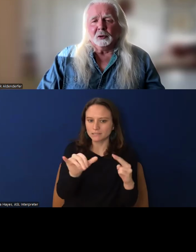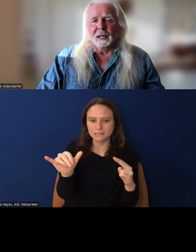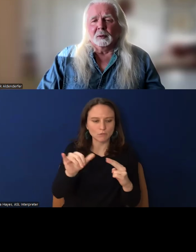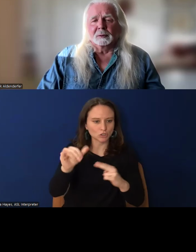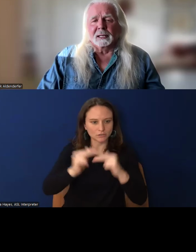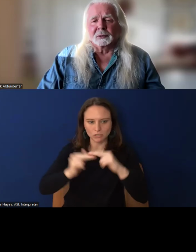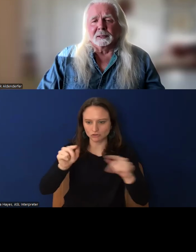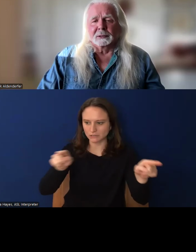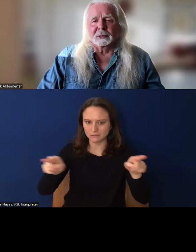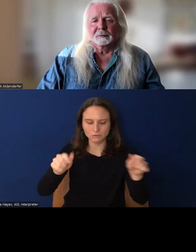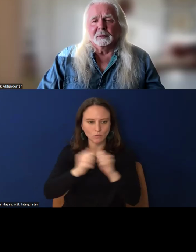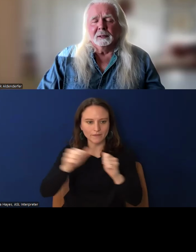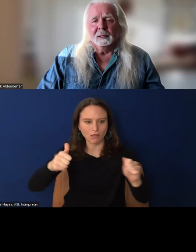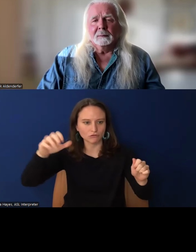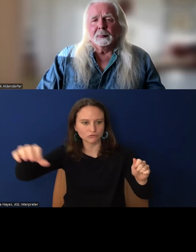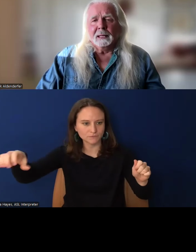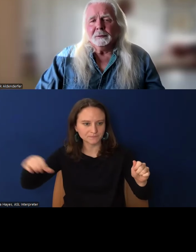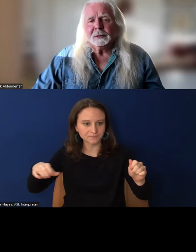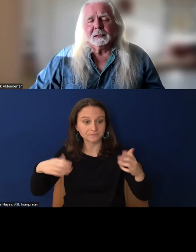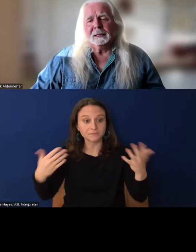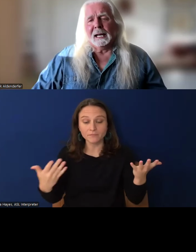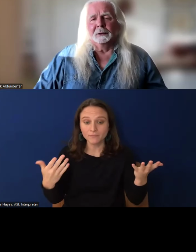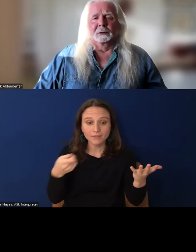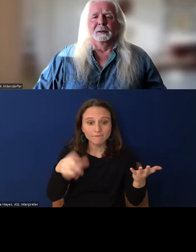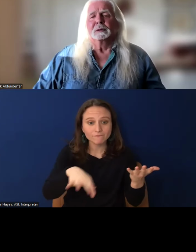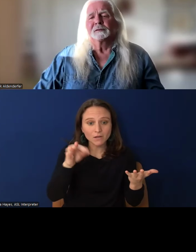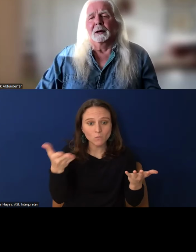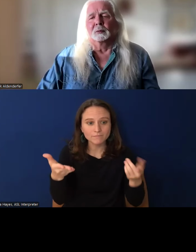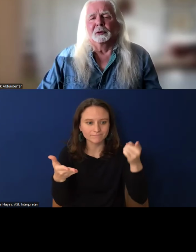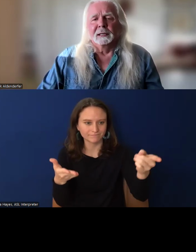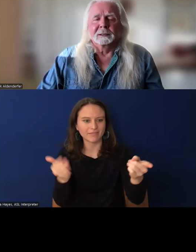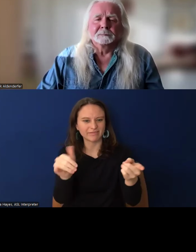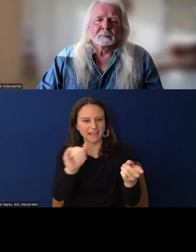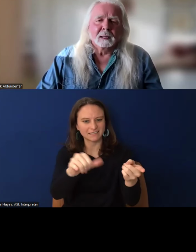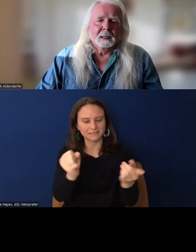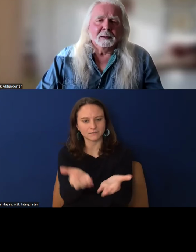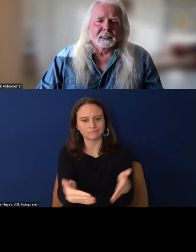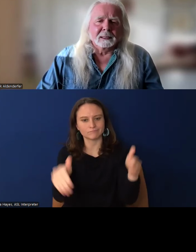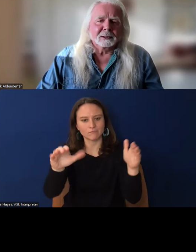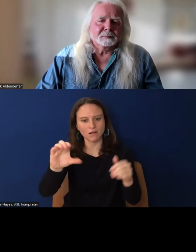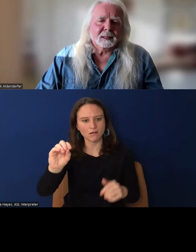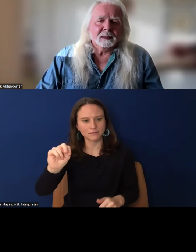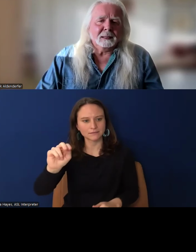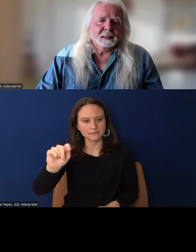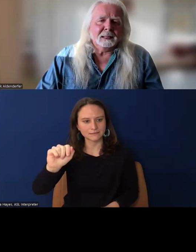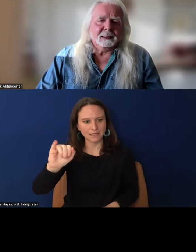take a look at what was actually discovered, here's the container that was found within it. That is,